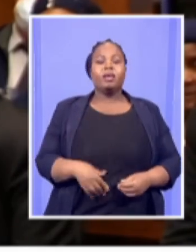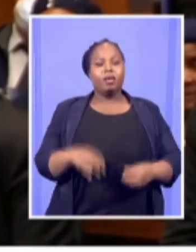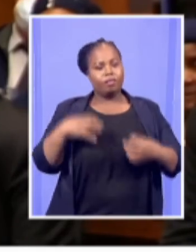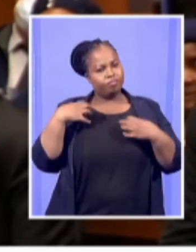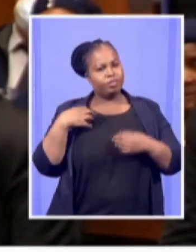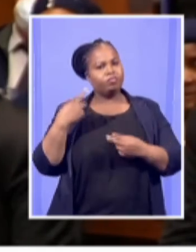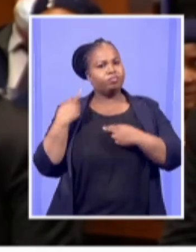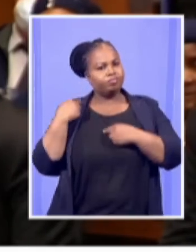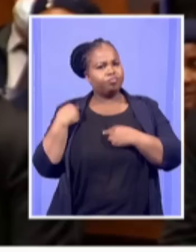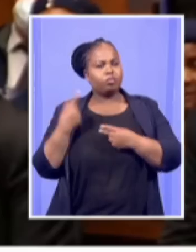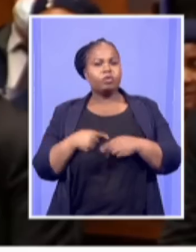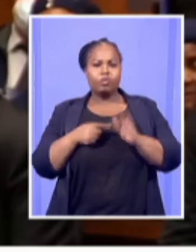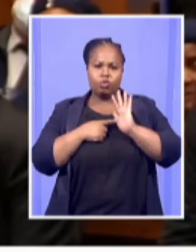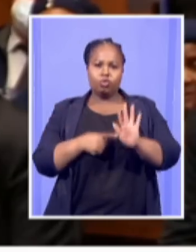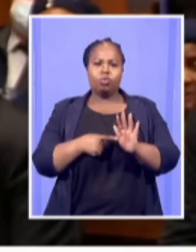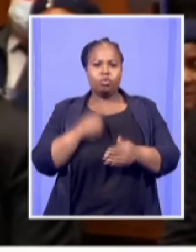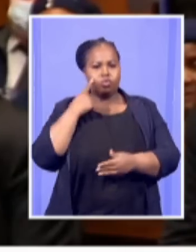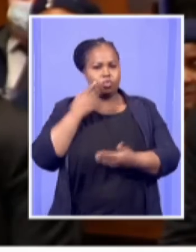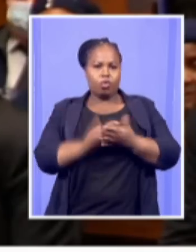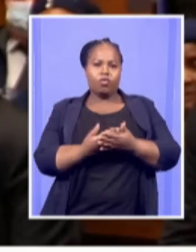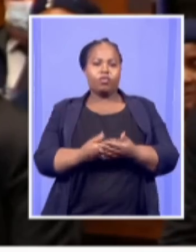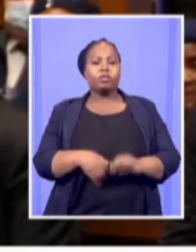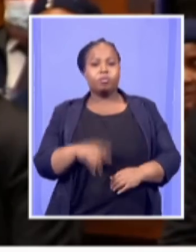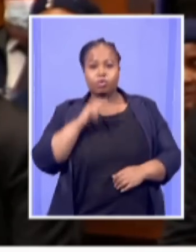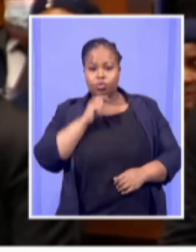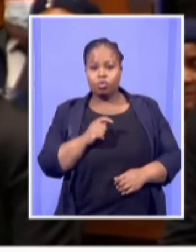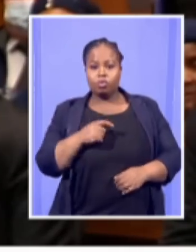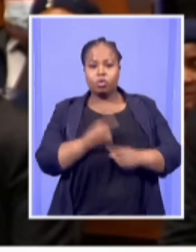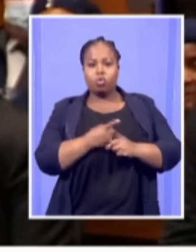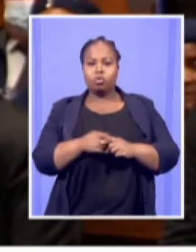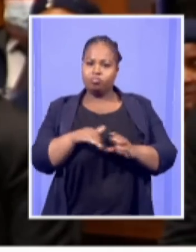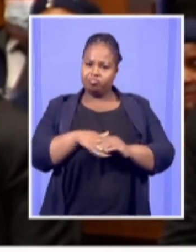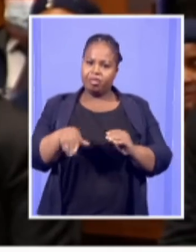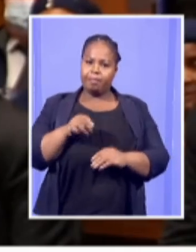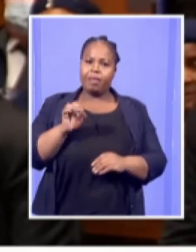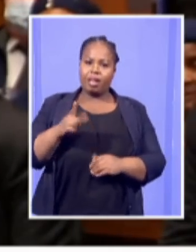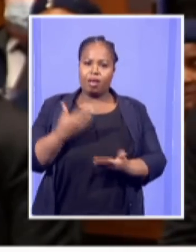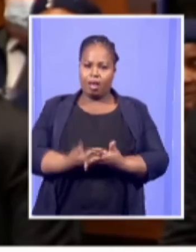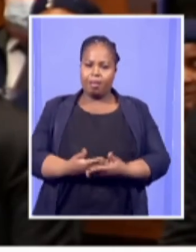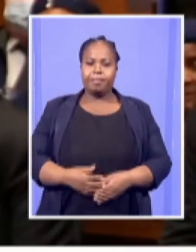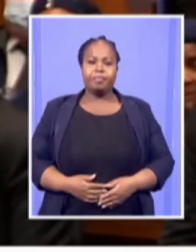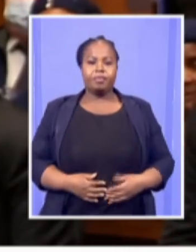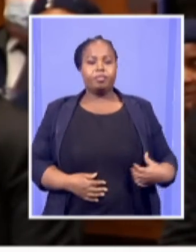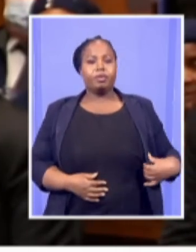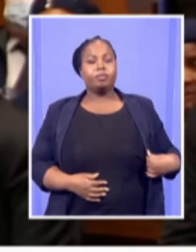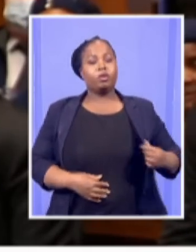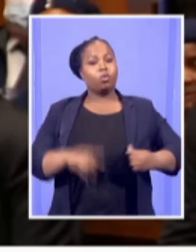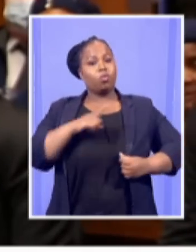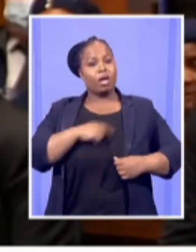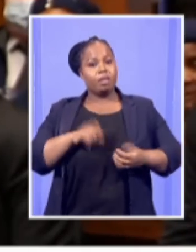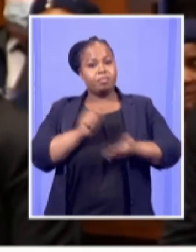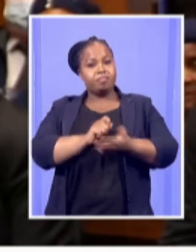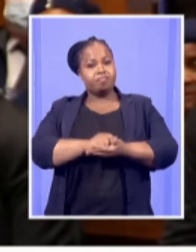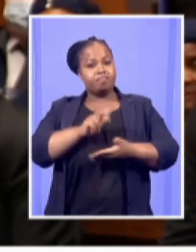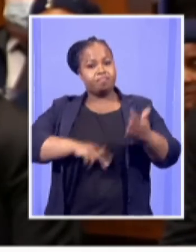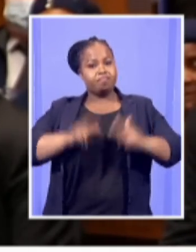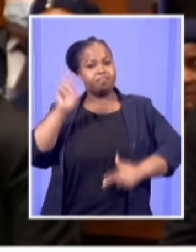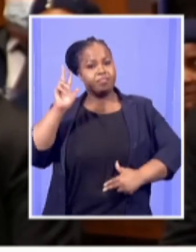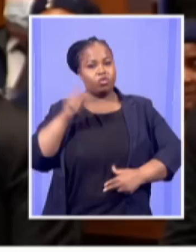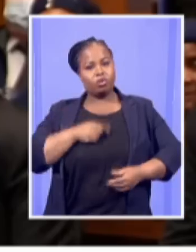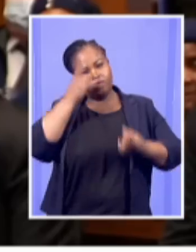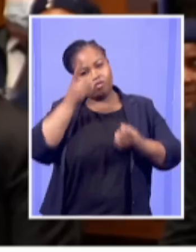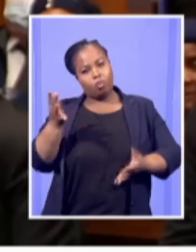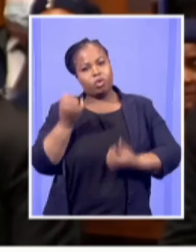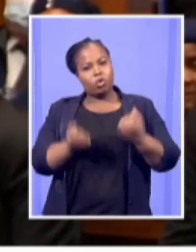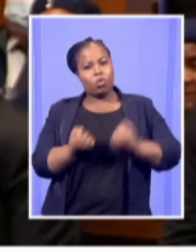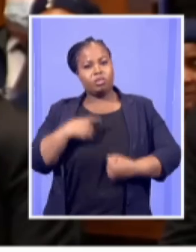prove exceptional circumstances exist which permit my release on bail. The purpose of this affidavit is to provide the Honourable Court with my